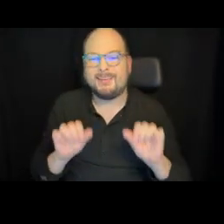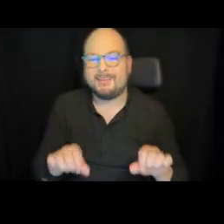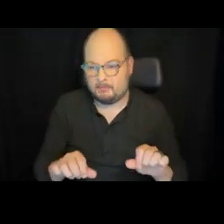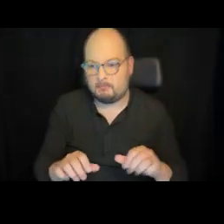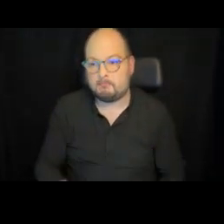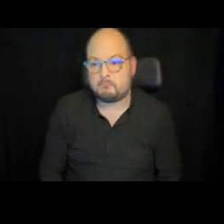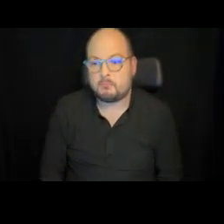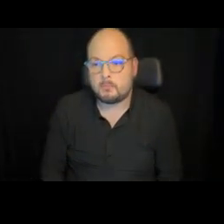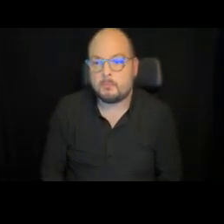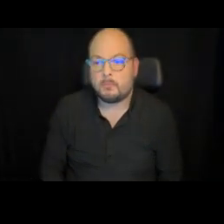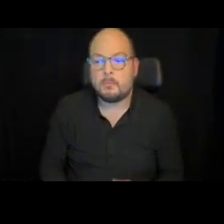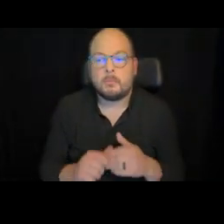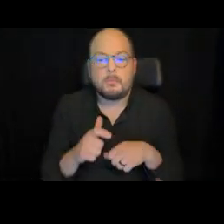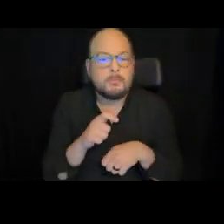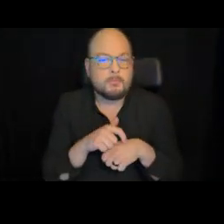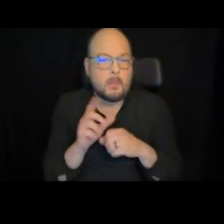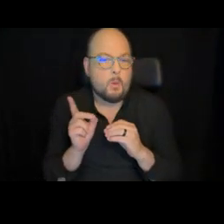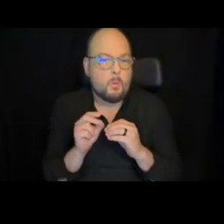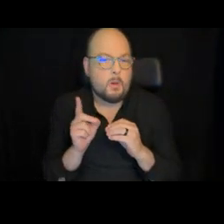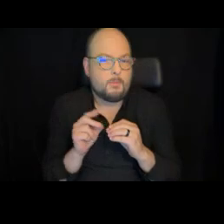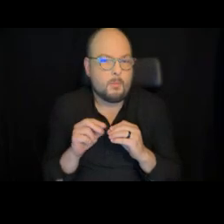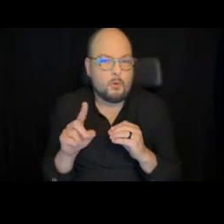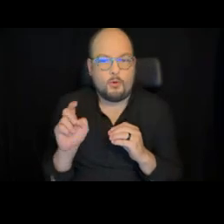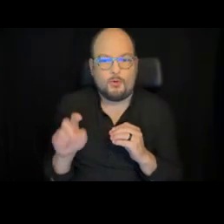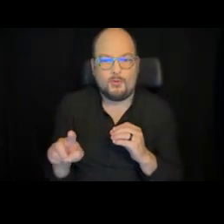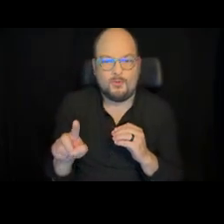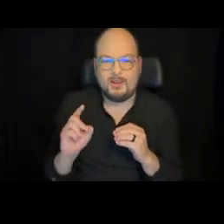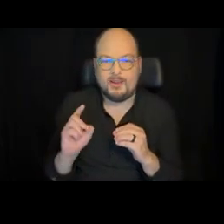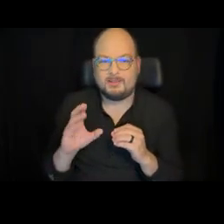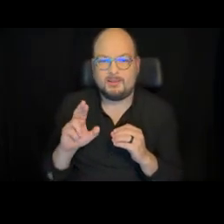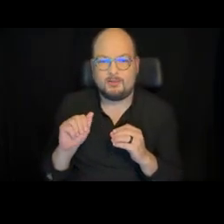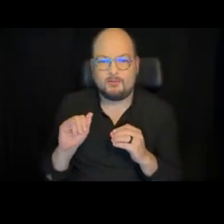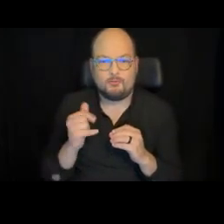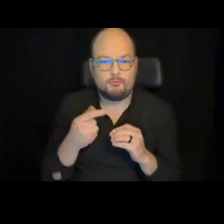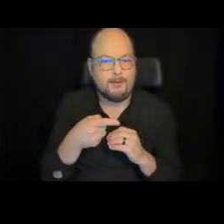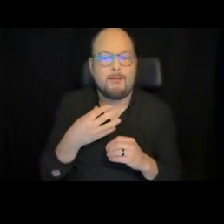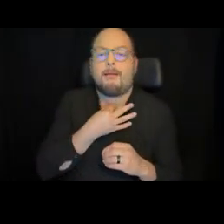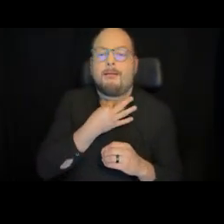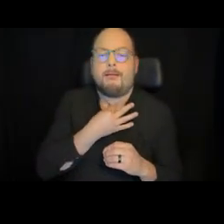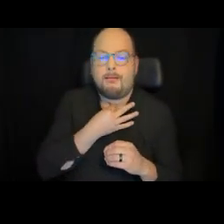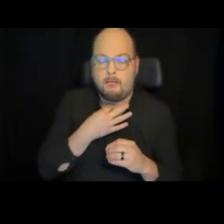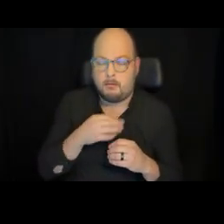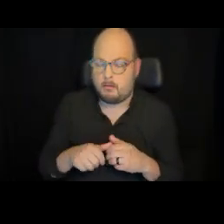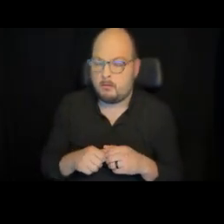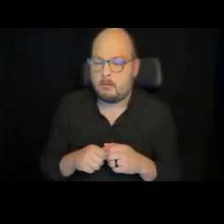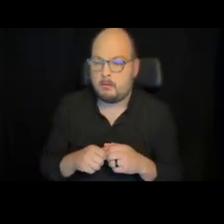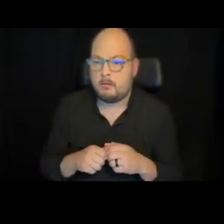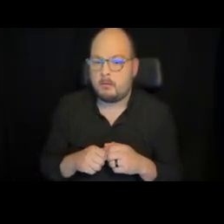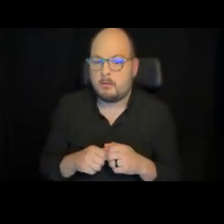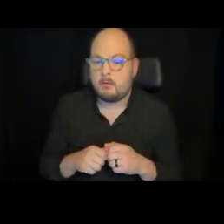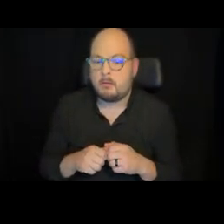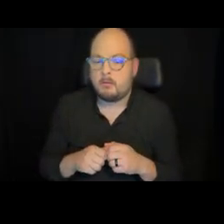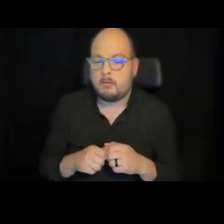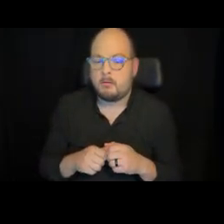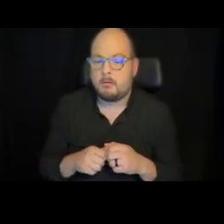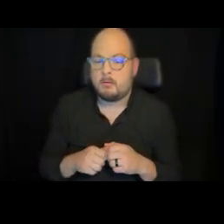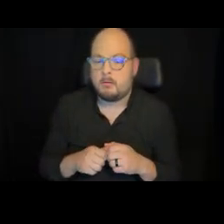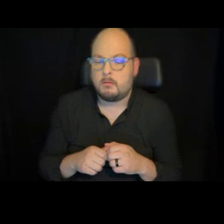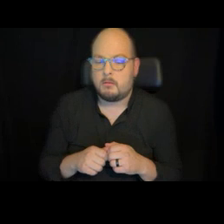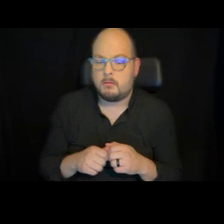We have time for one other question. Craig would like to know, the slide illustrating FS at